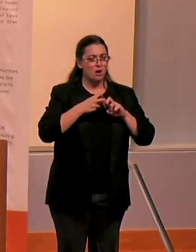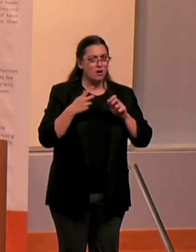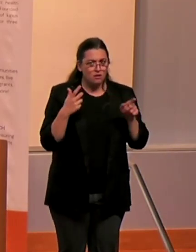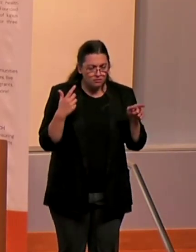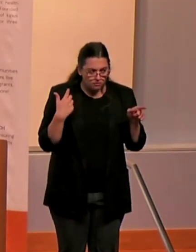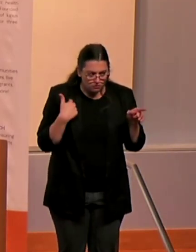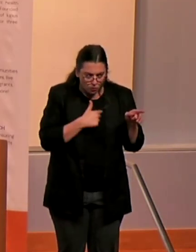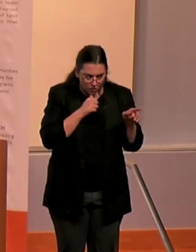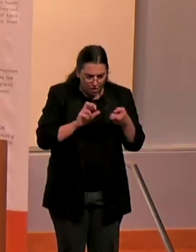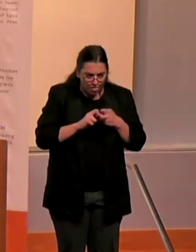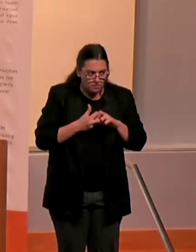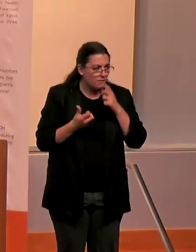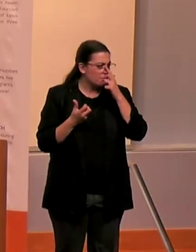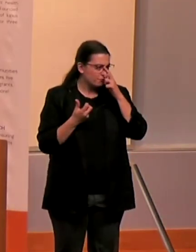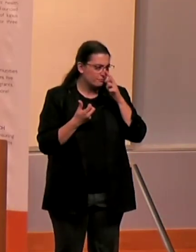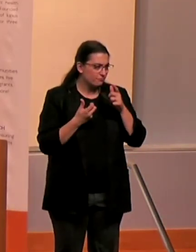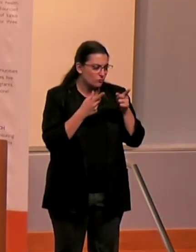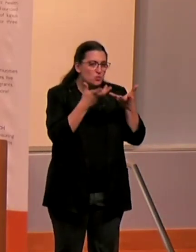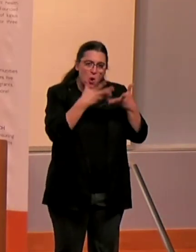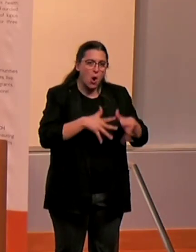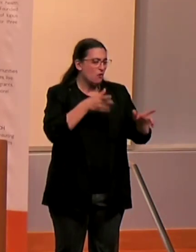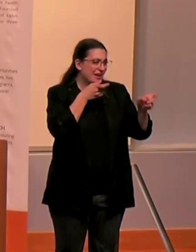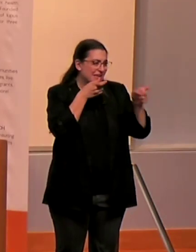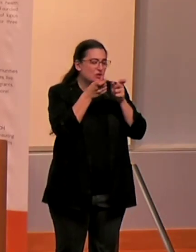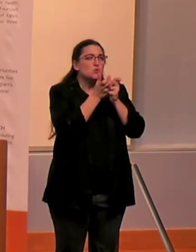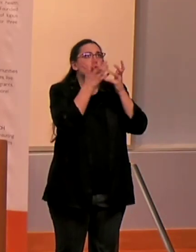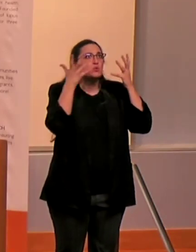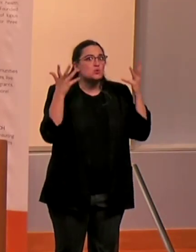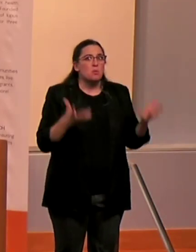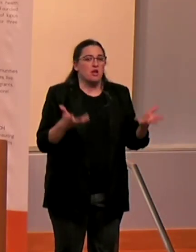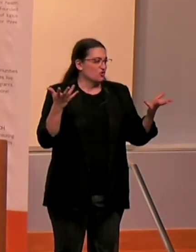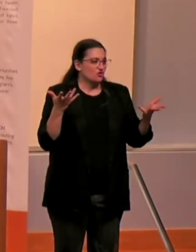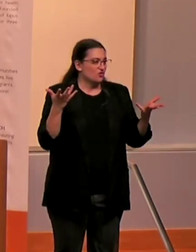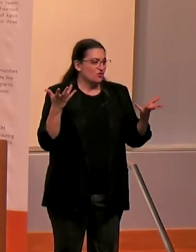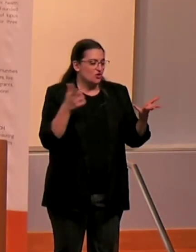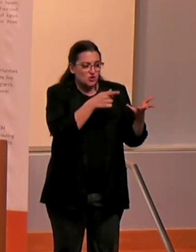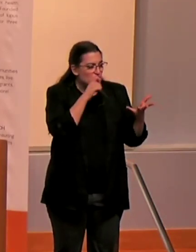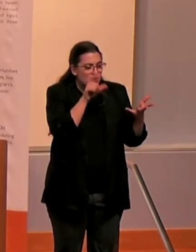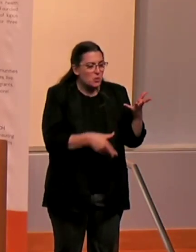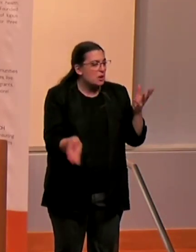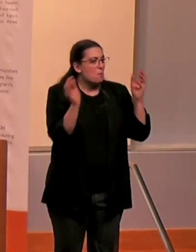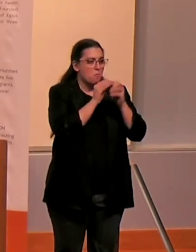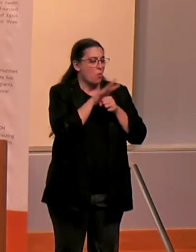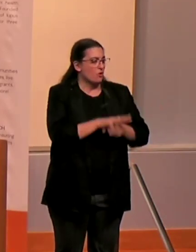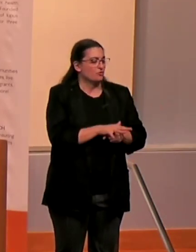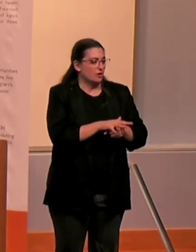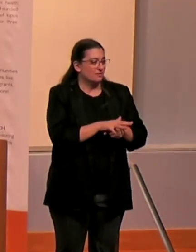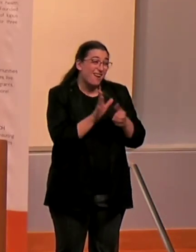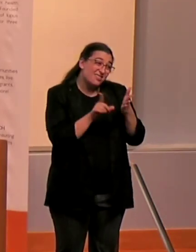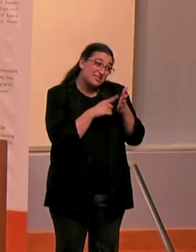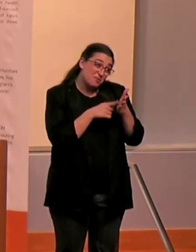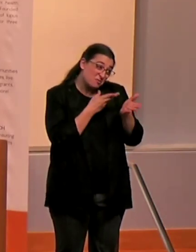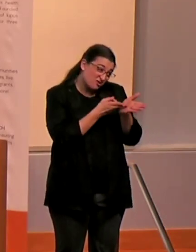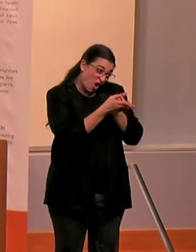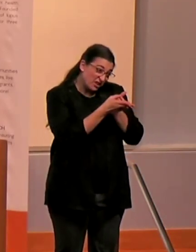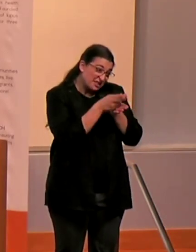dealing with a lot more than half the world is. So you don't need more on your plate. And honestly, sometimes it's a blessing